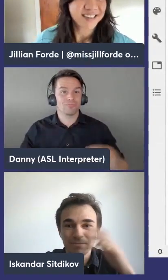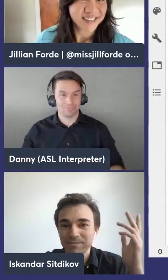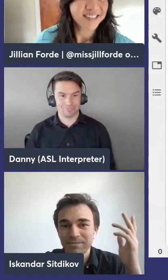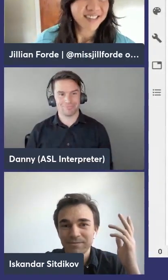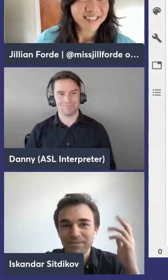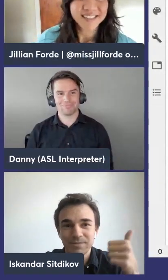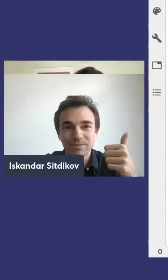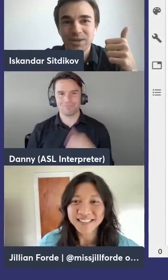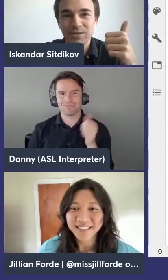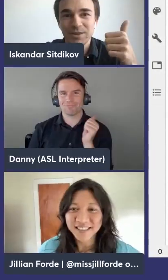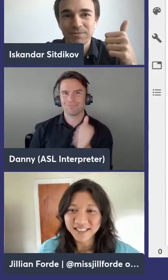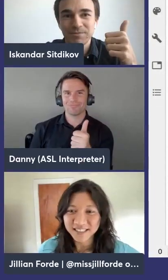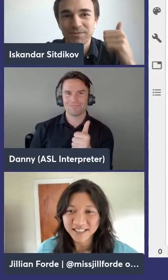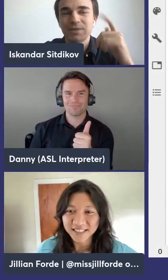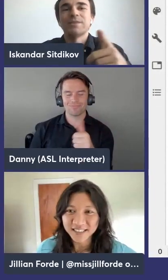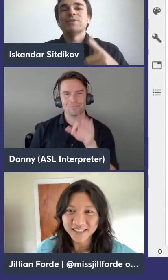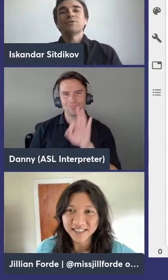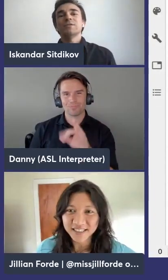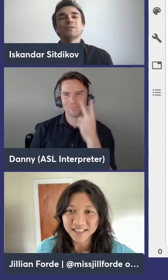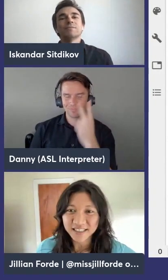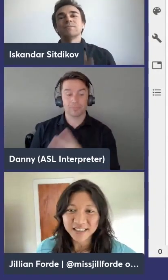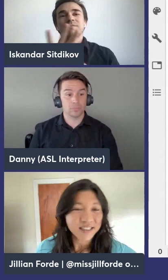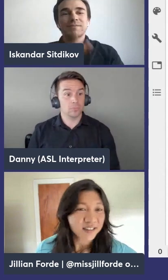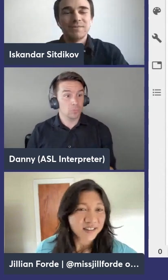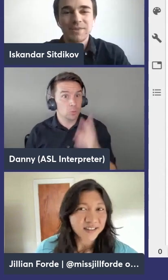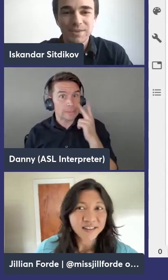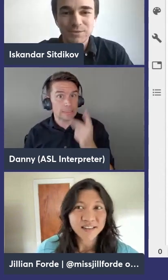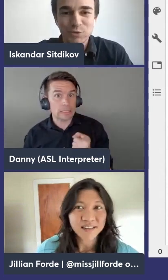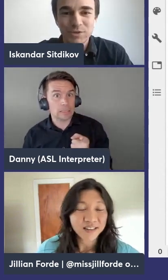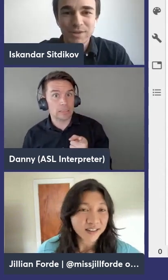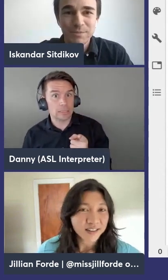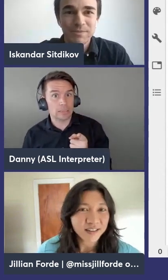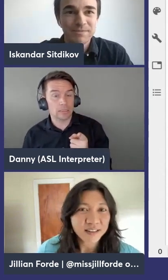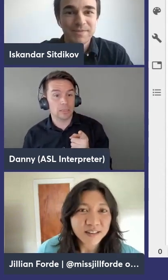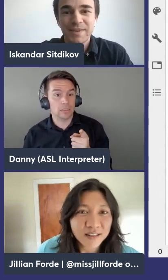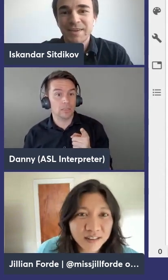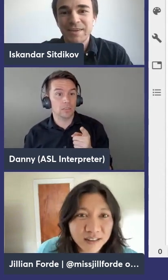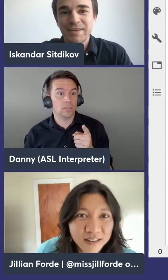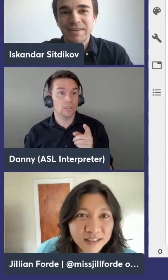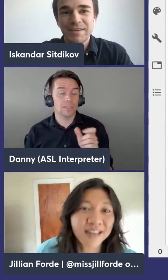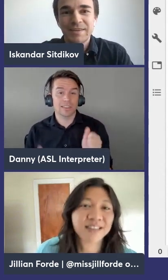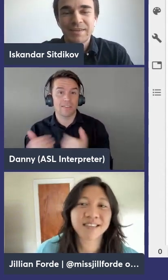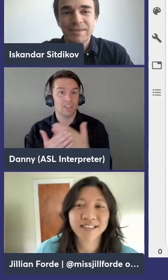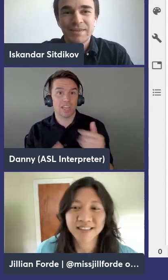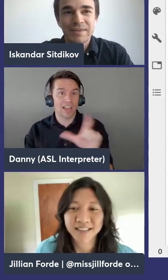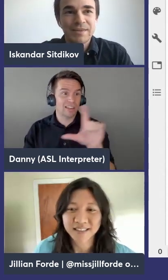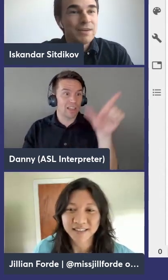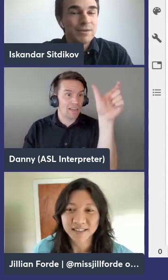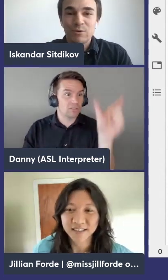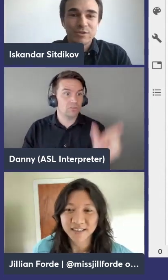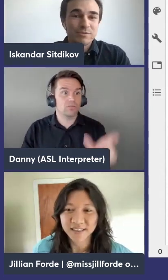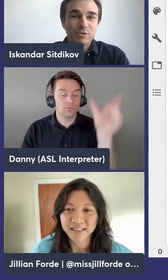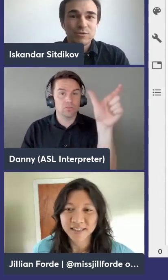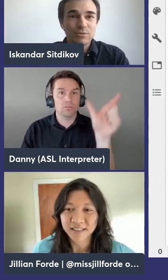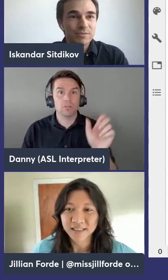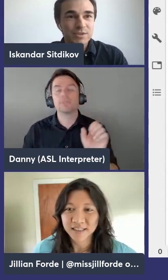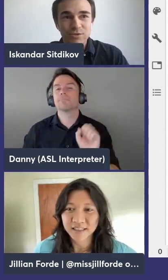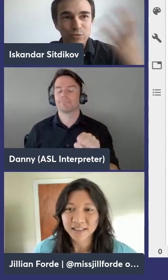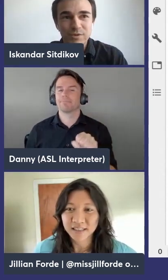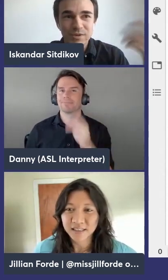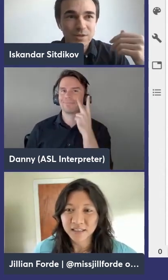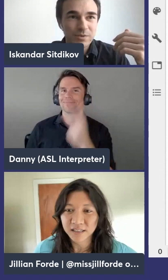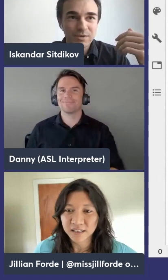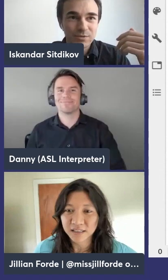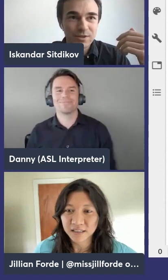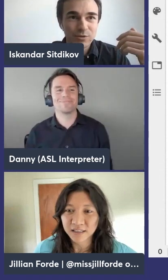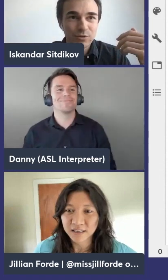Yes. There we go. Can you see the Jupyter Lab? Yes. Yep. Awesome. So this